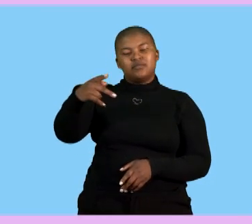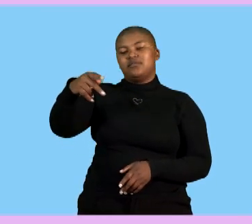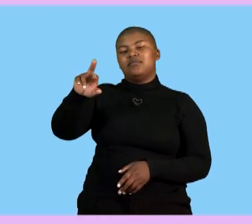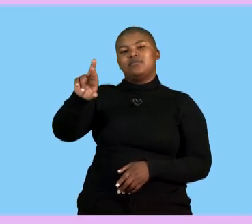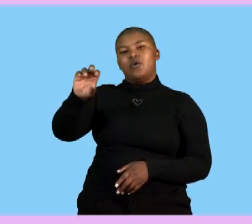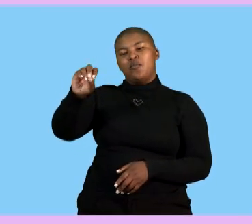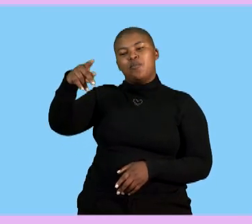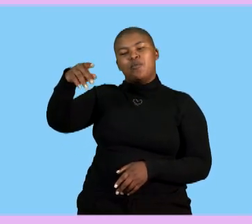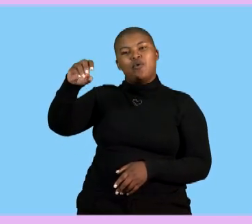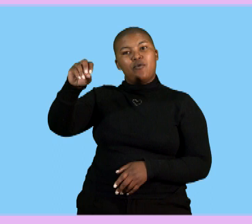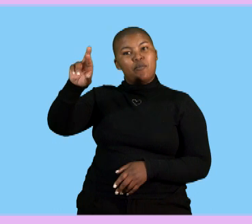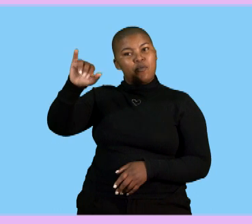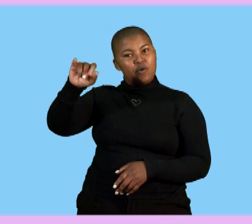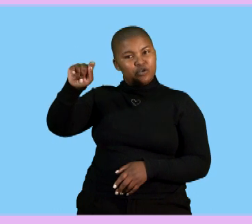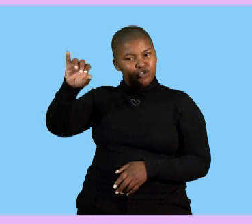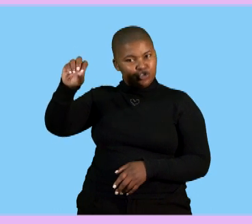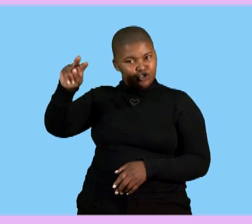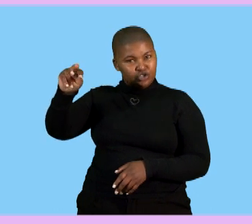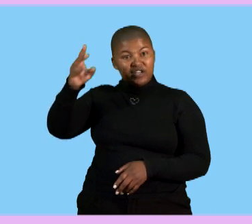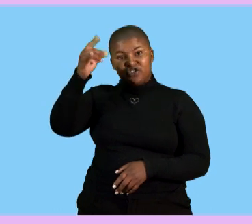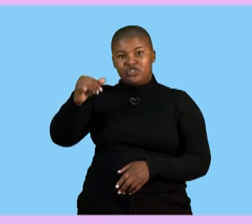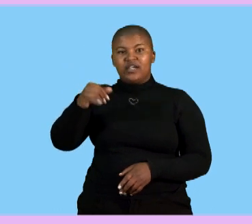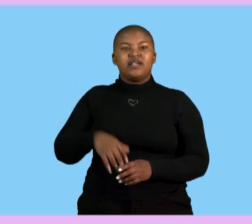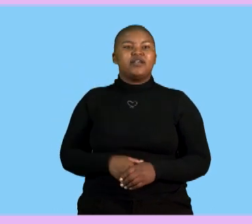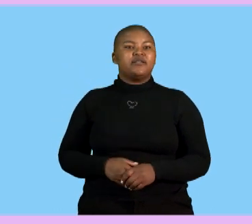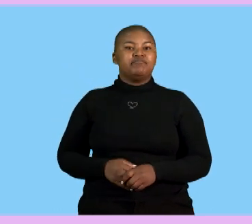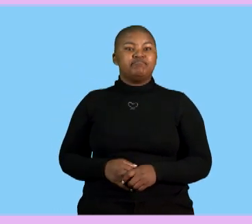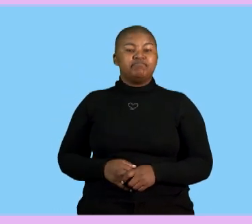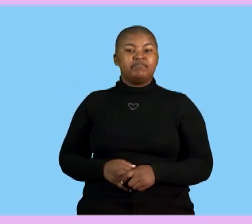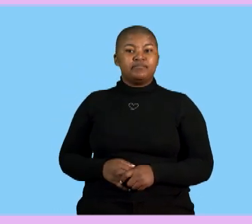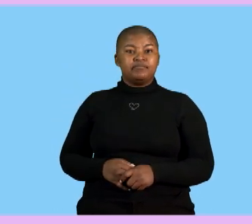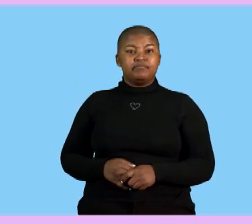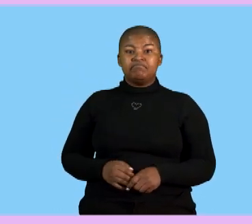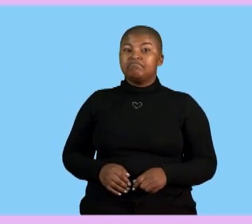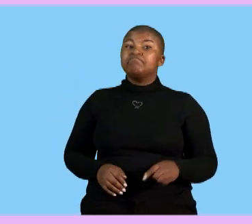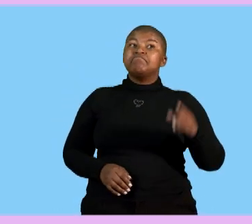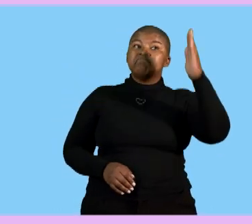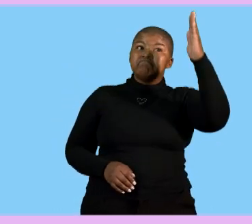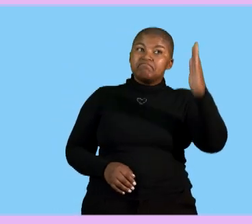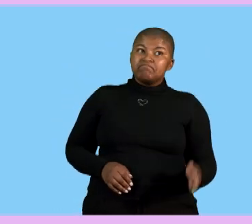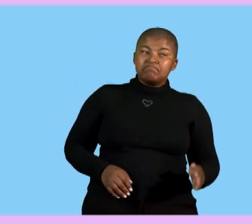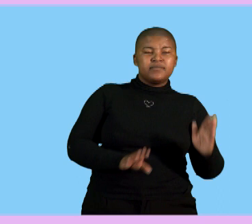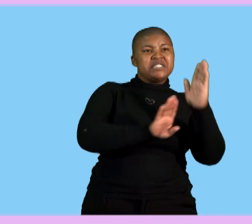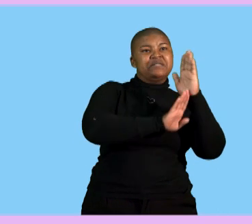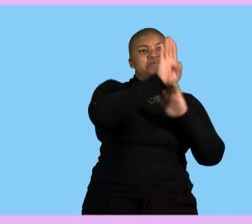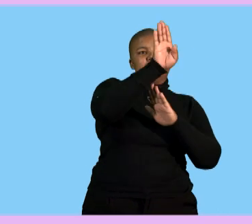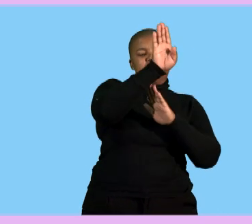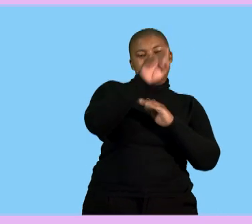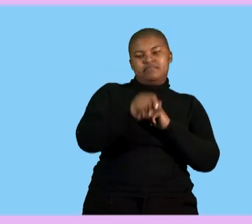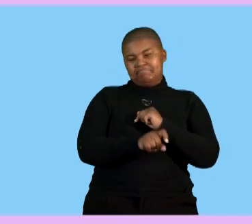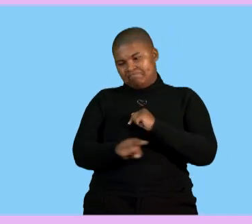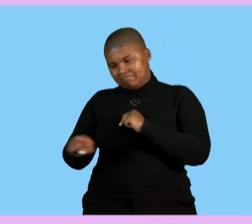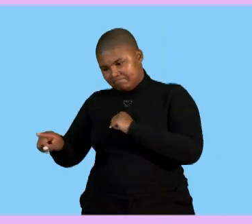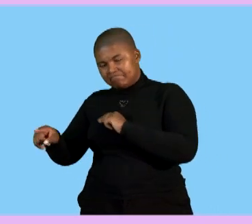A relation that occurs when one quantity increases and the other quantity decreases with